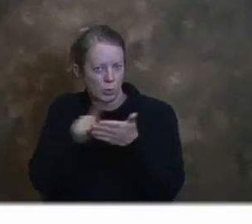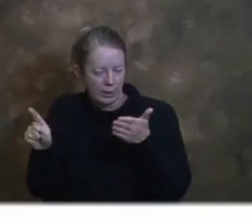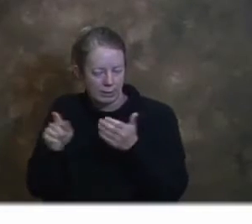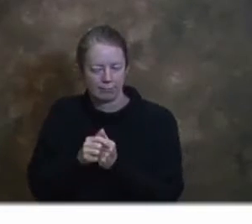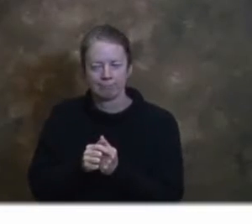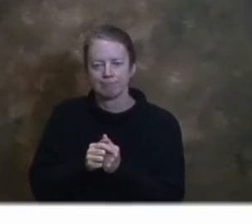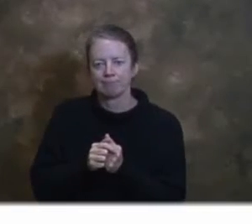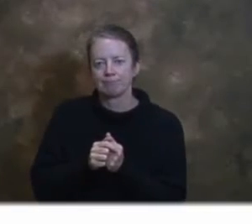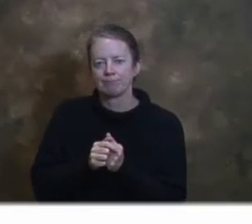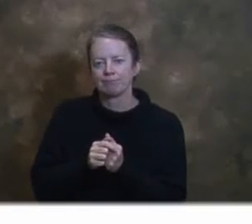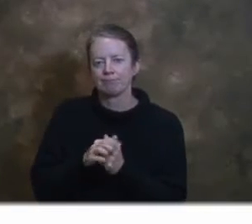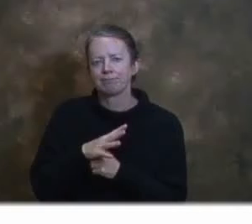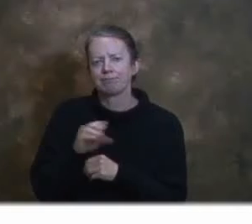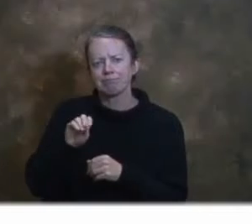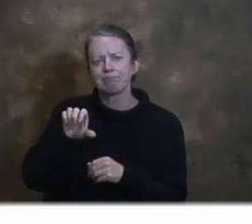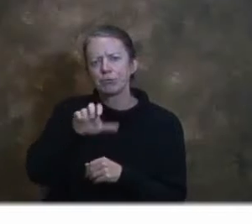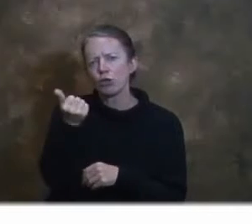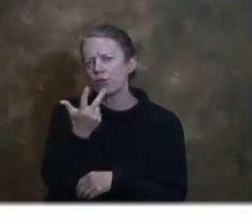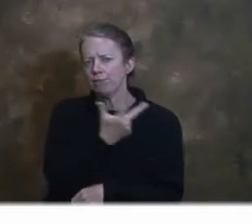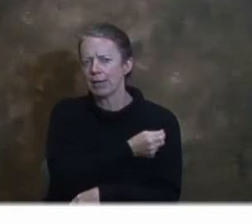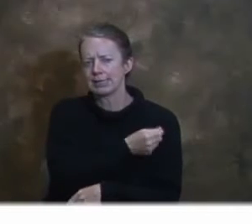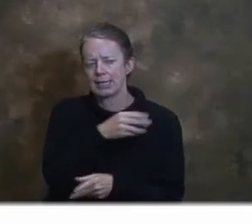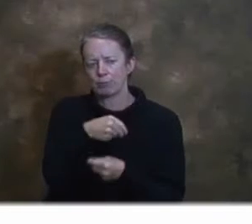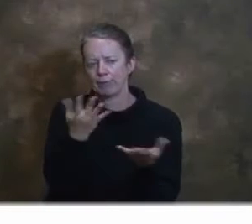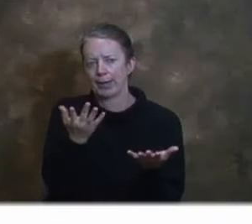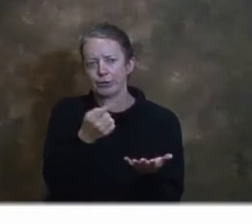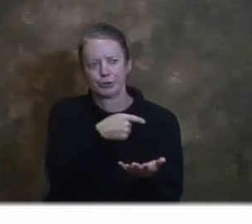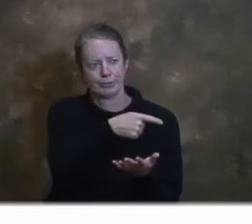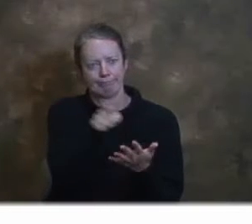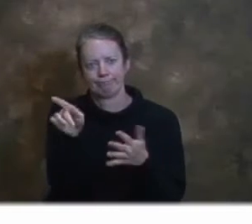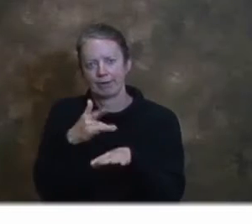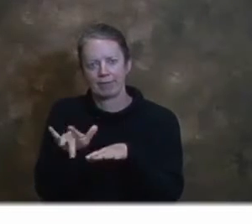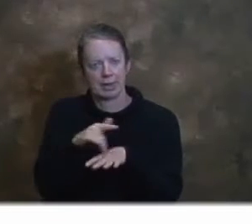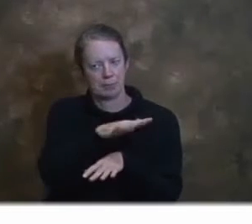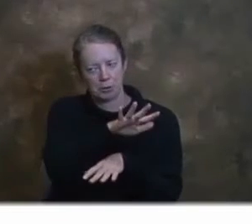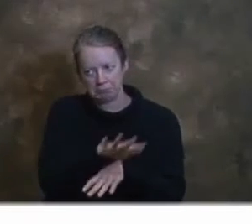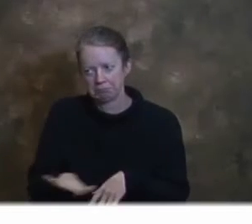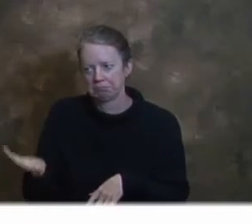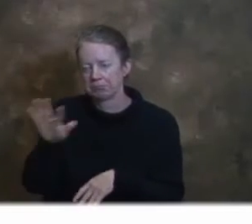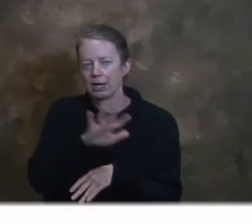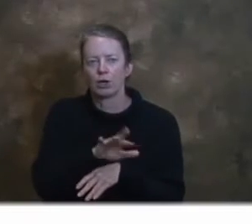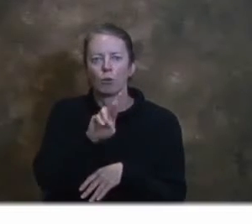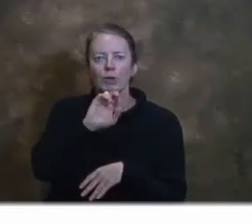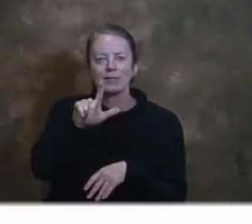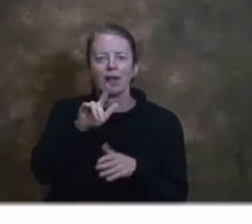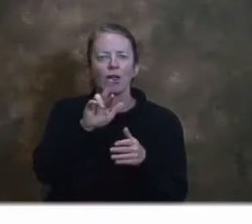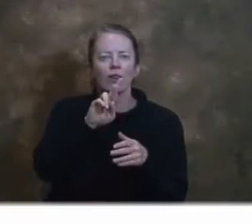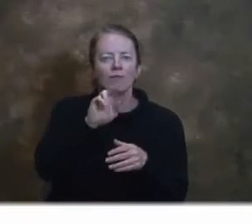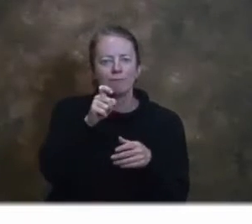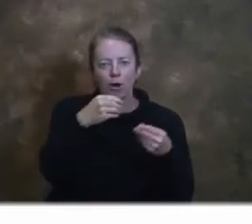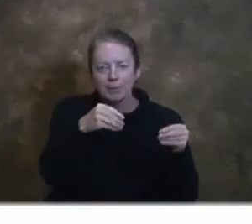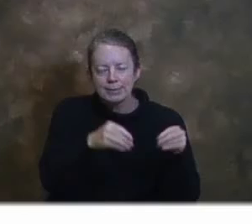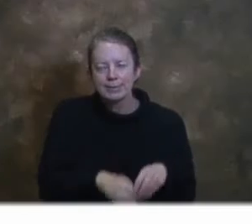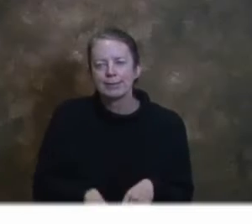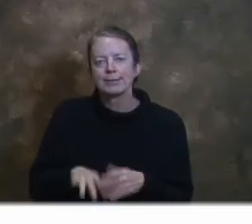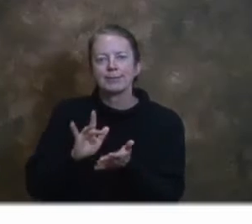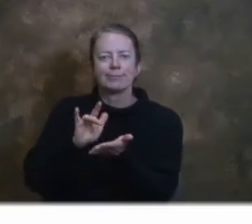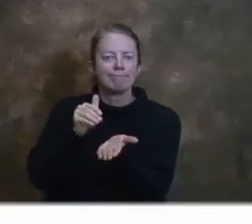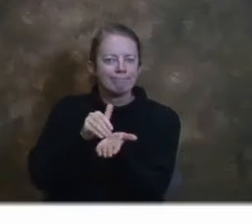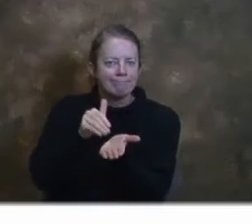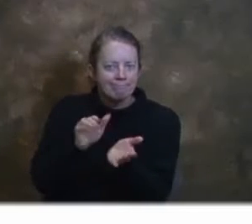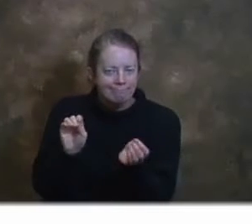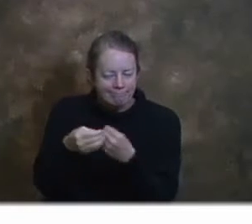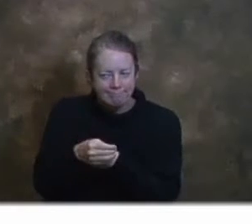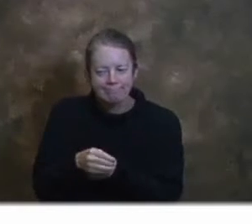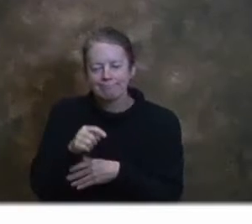other vaccine providers are available through retail pharmacies, medical providers,